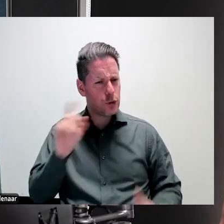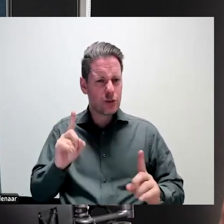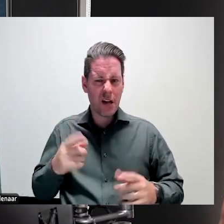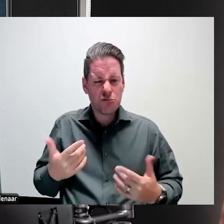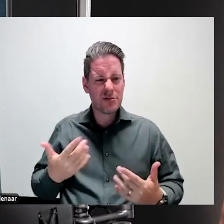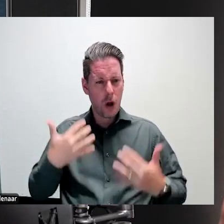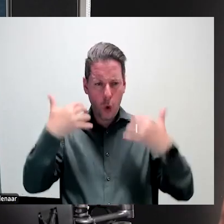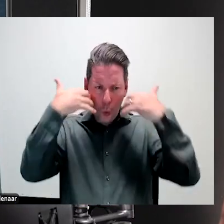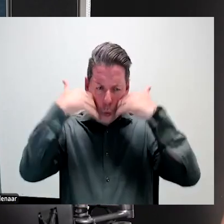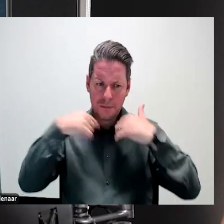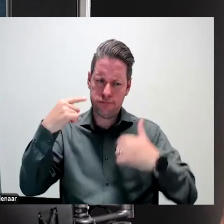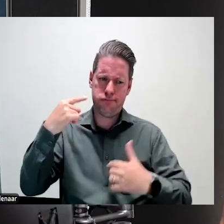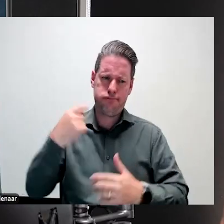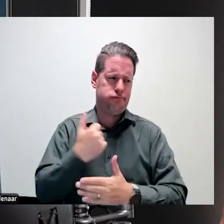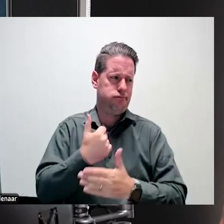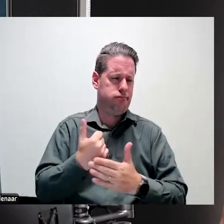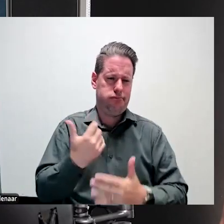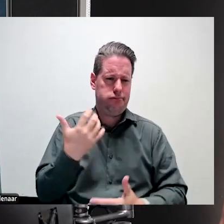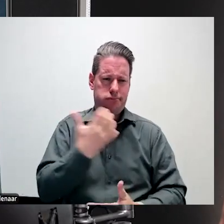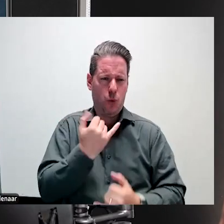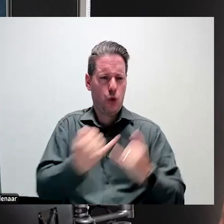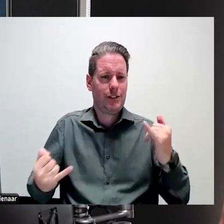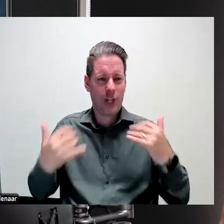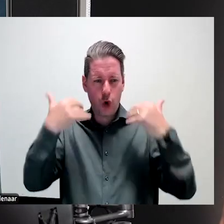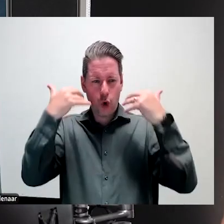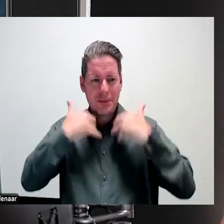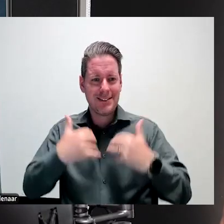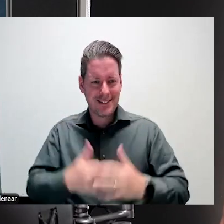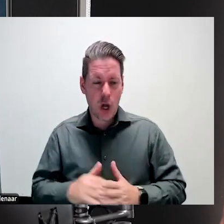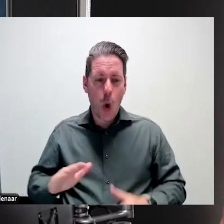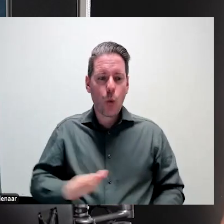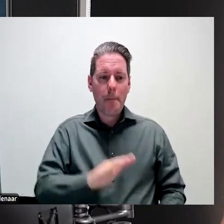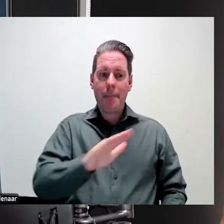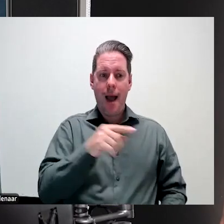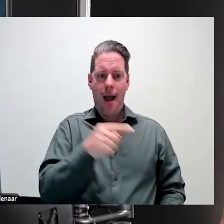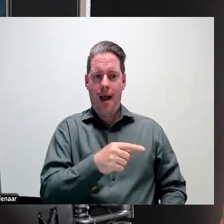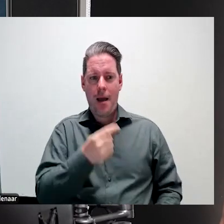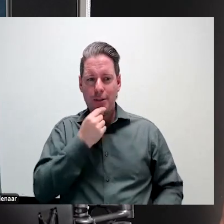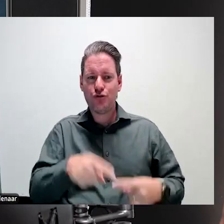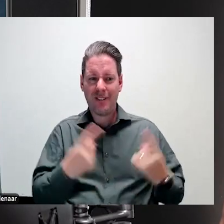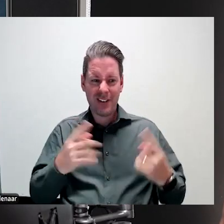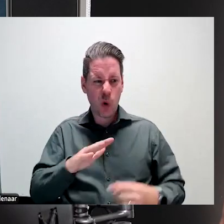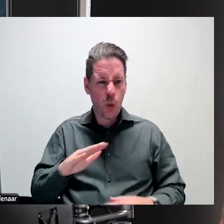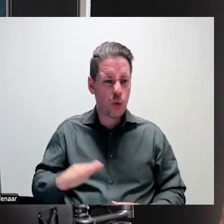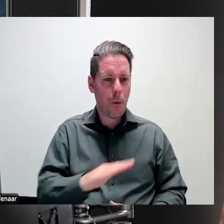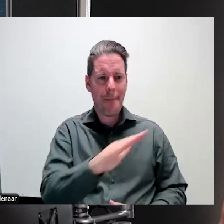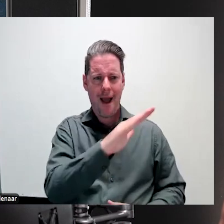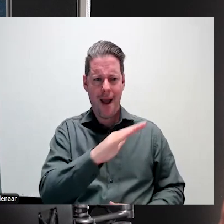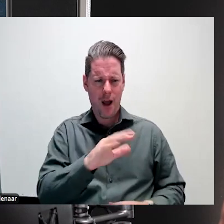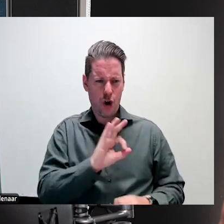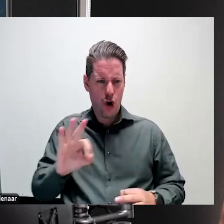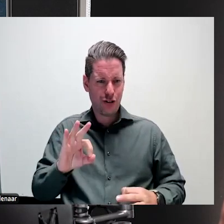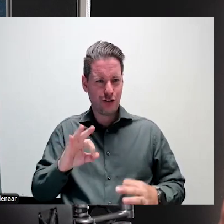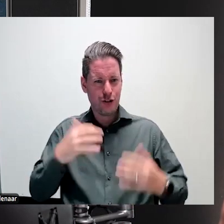it's pretty good. It's just the humidity at times that gets to you. Little bit different from Toowoomba. Toowoomba doesn't get too much humidity.